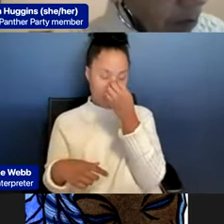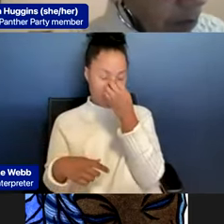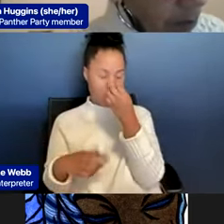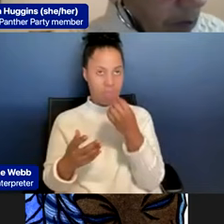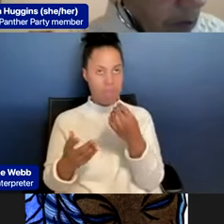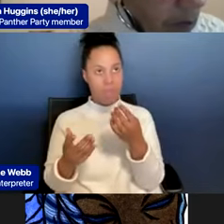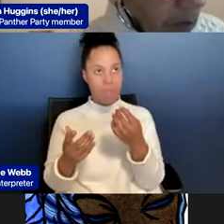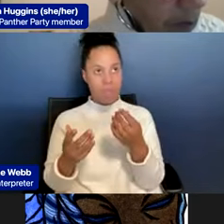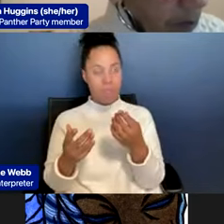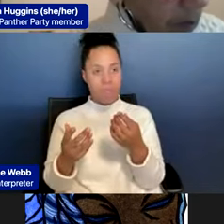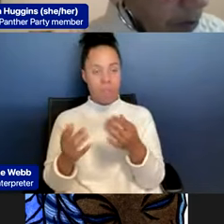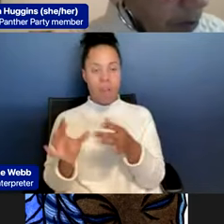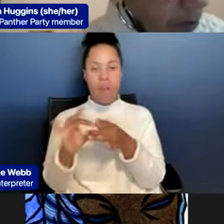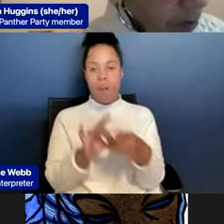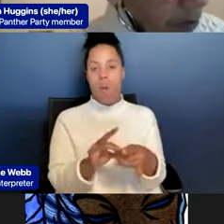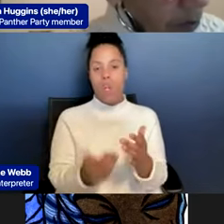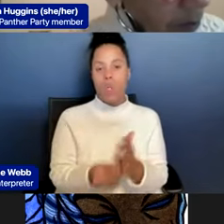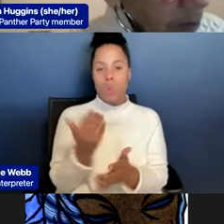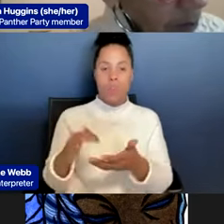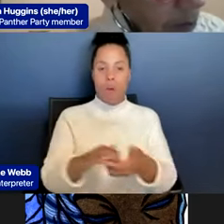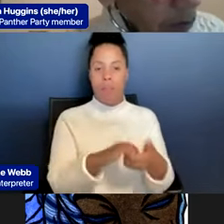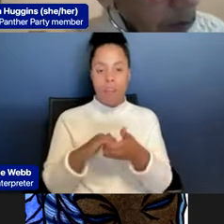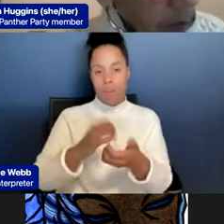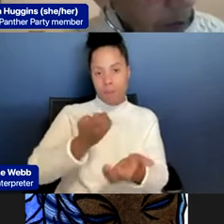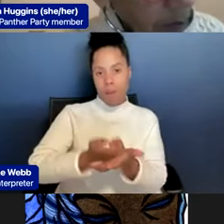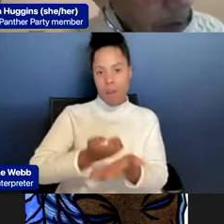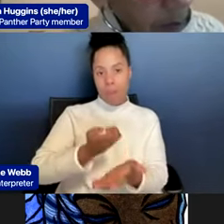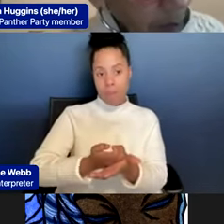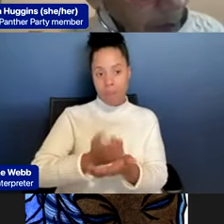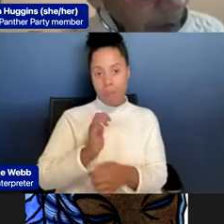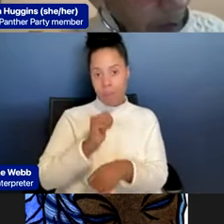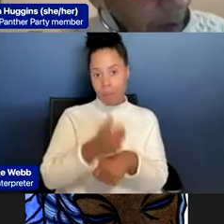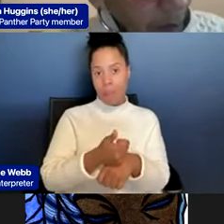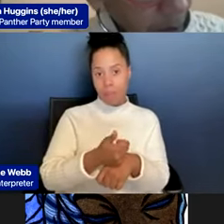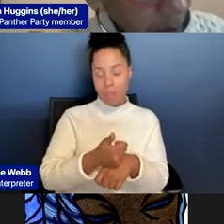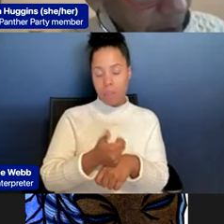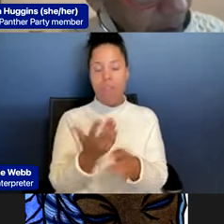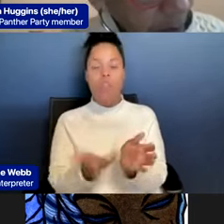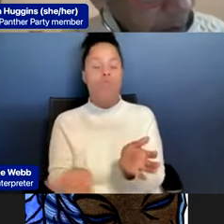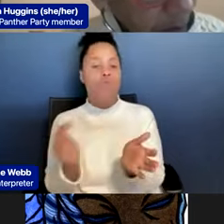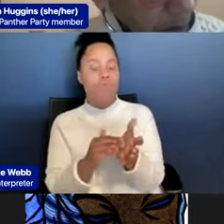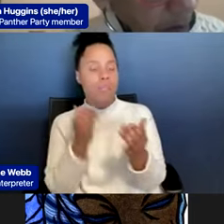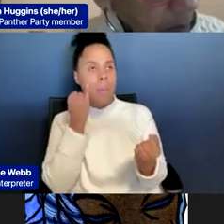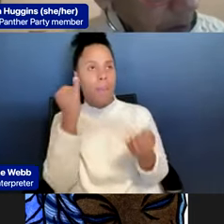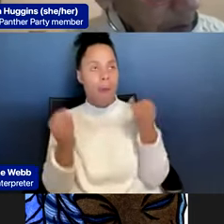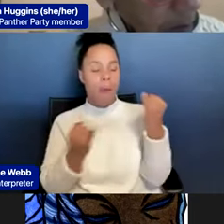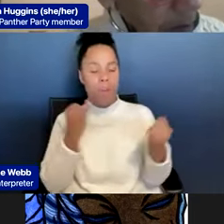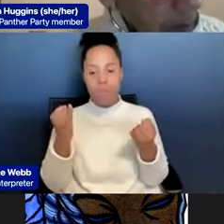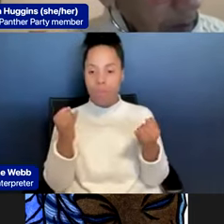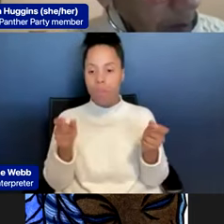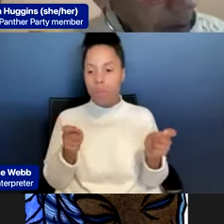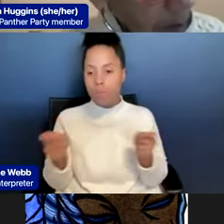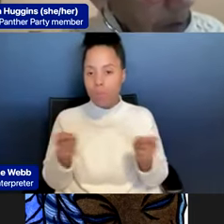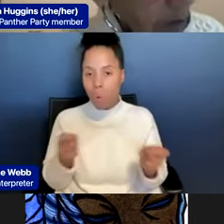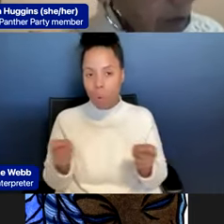a new solidarity economy to take place, to reimagining what the control of the means of production, the control